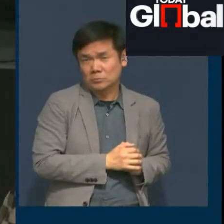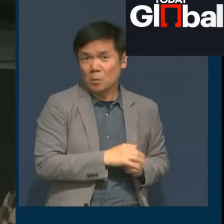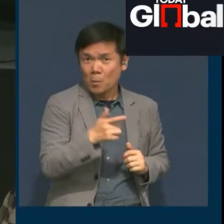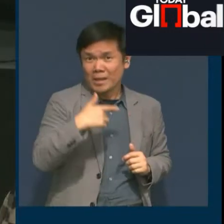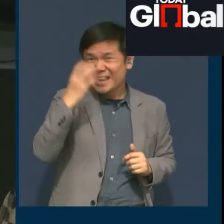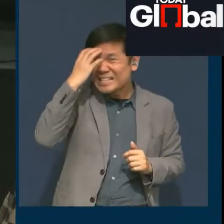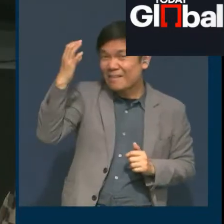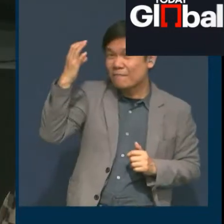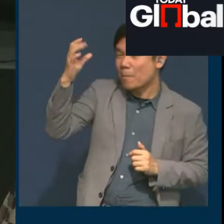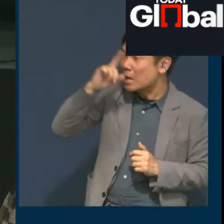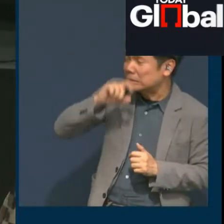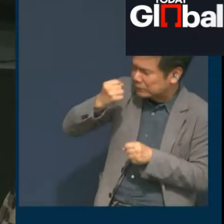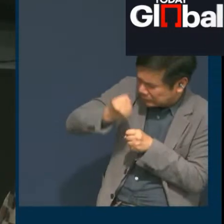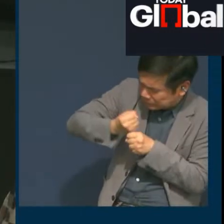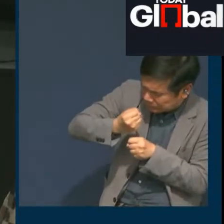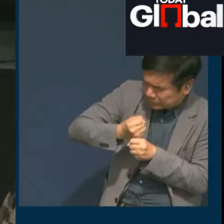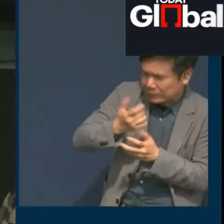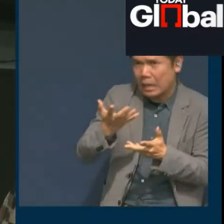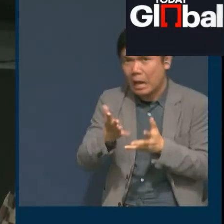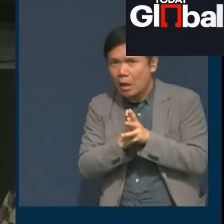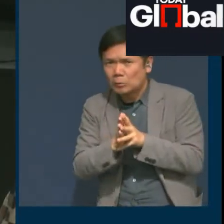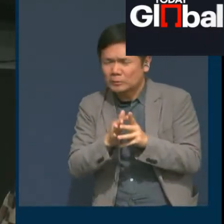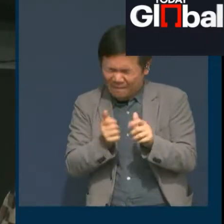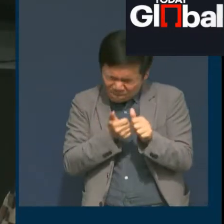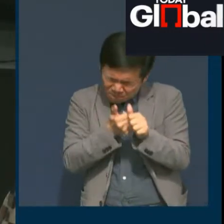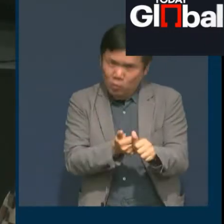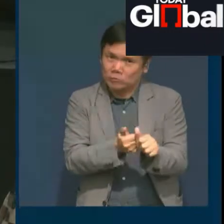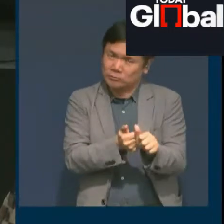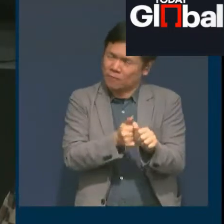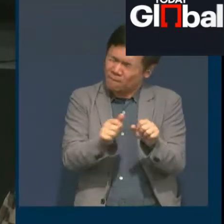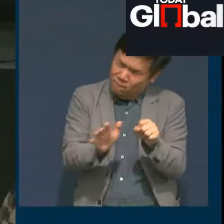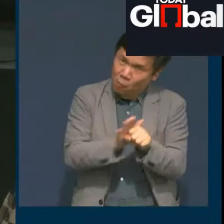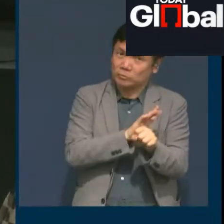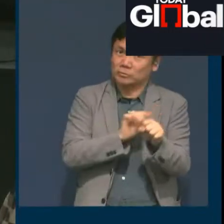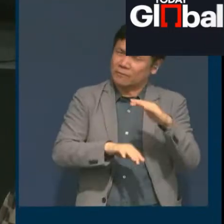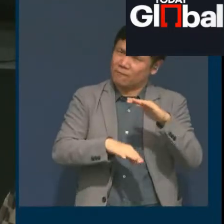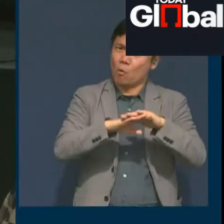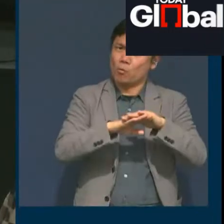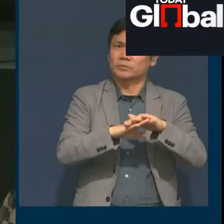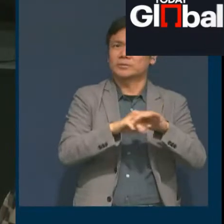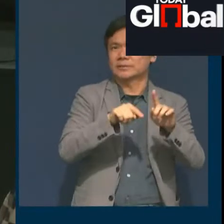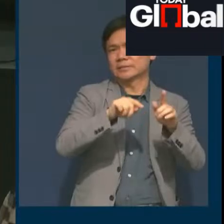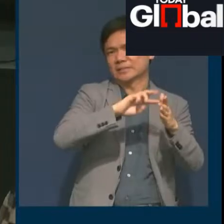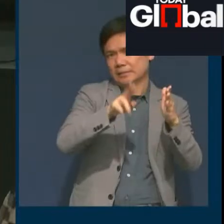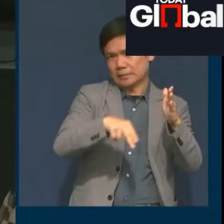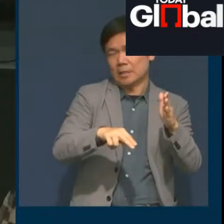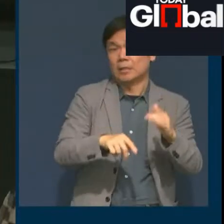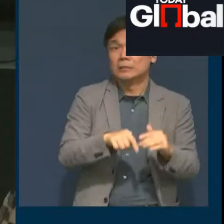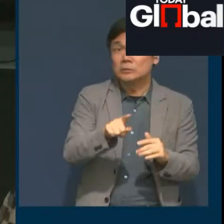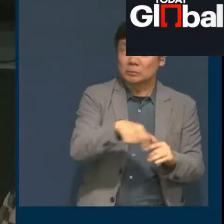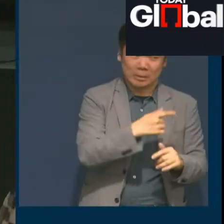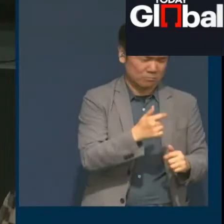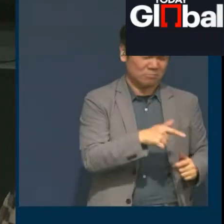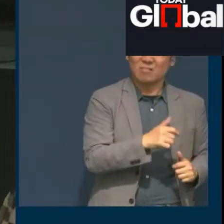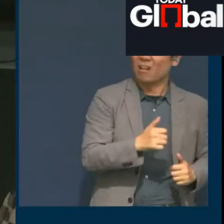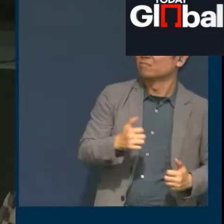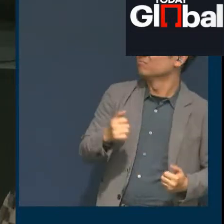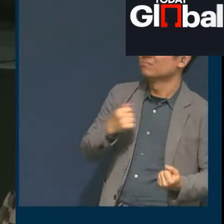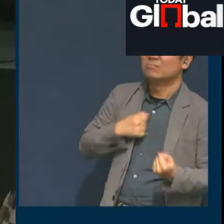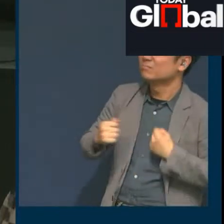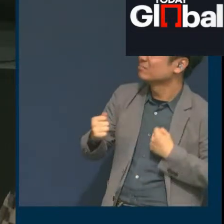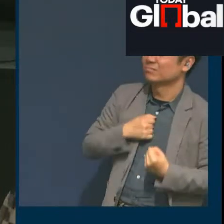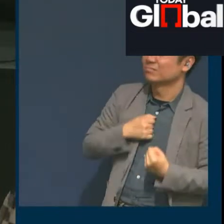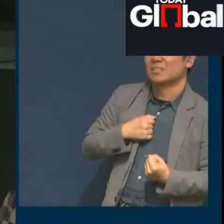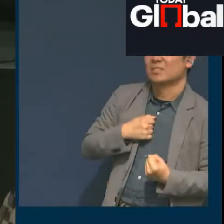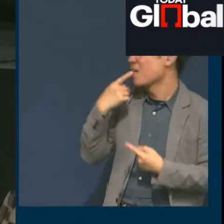to implement the conventions. This covers the possibility to launch complaints in connection with violations. Could you please